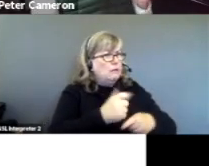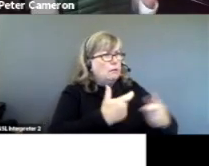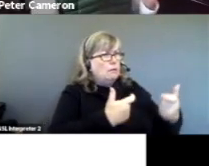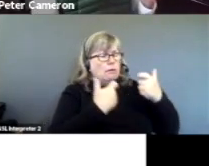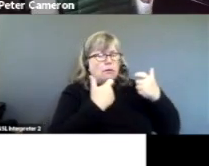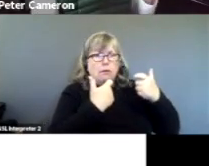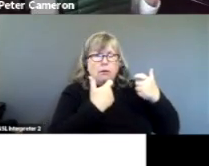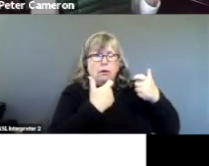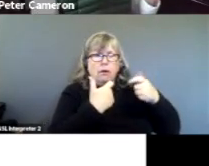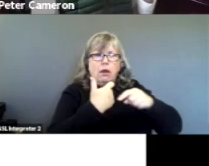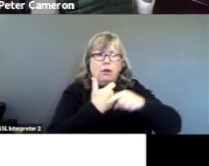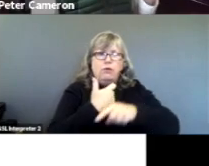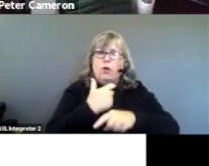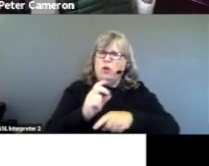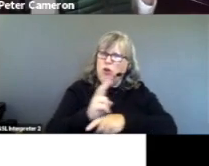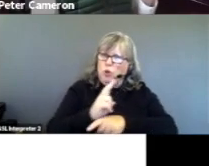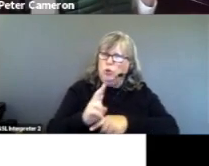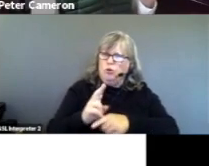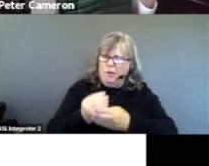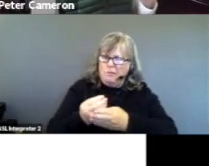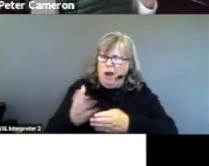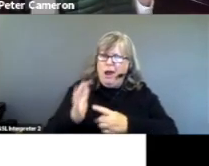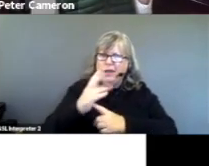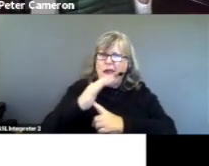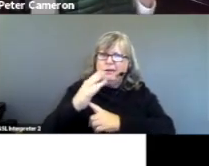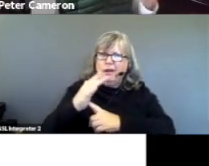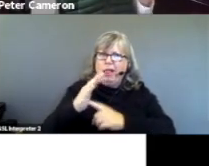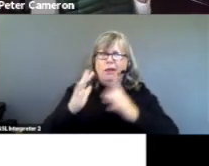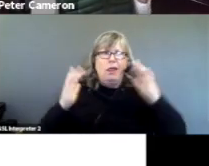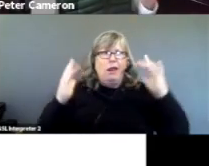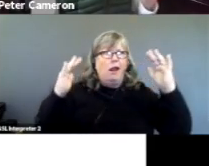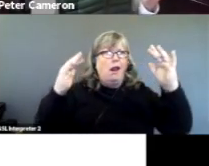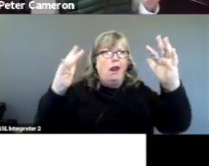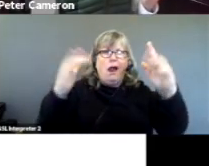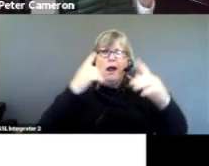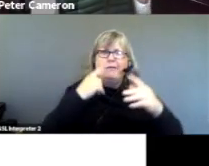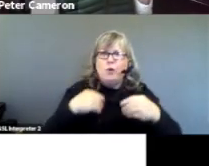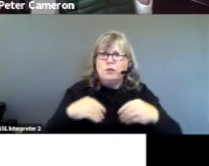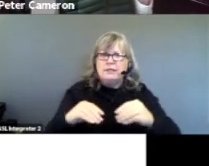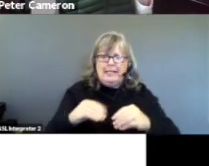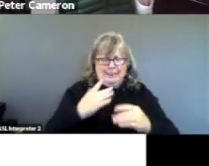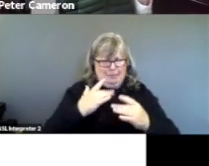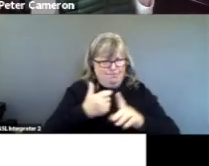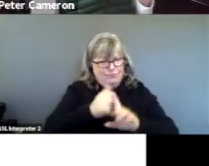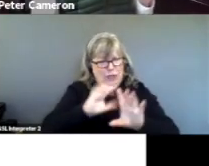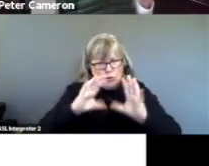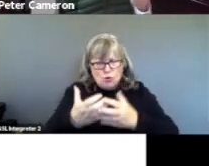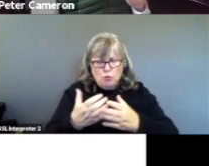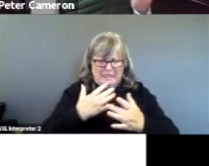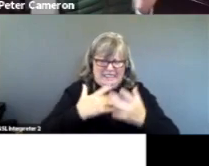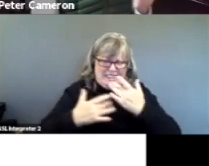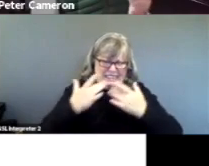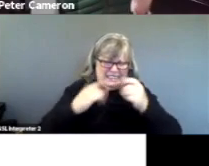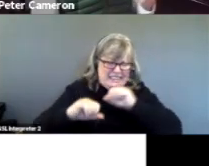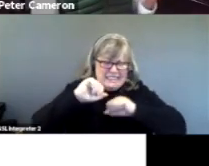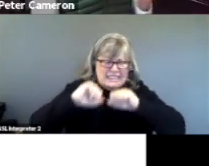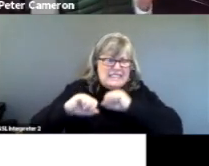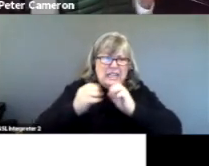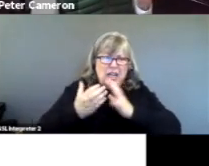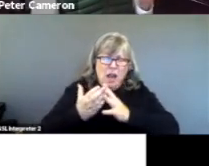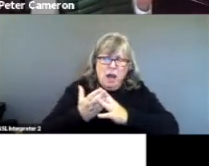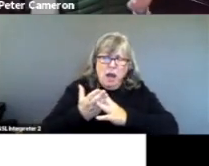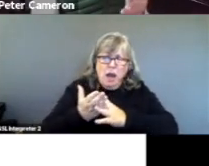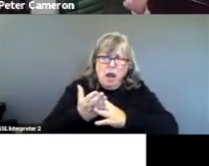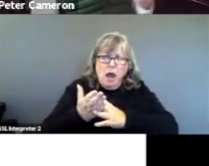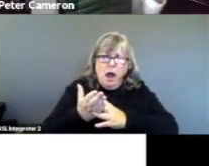the store, to open it up for their first sales. Well, they persevered, and within 10 years, there were hundreds of these